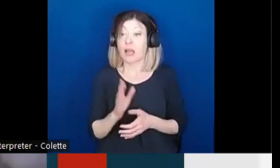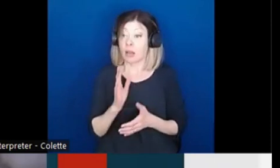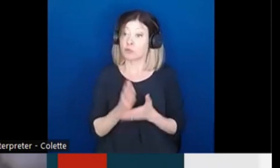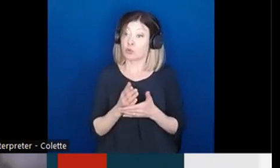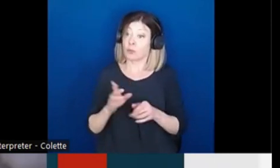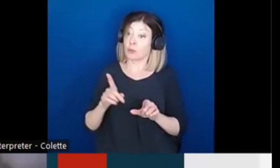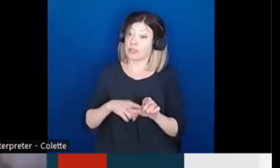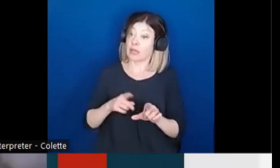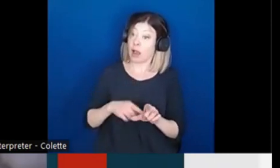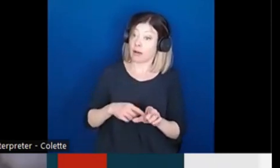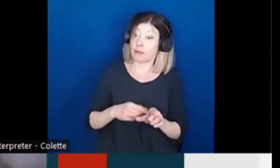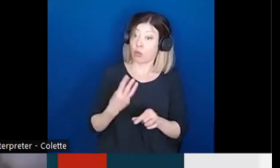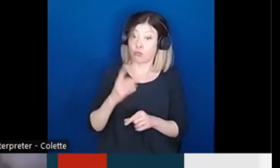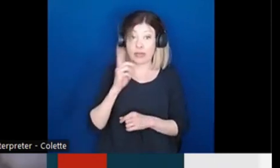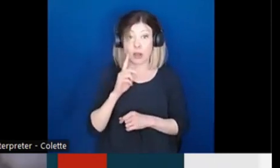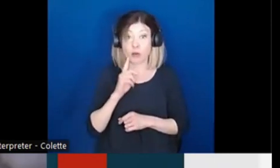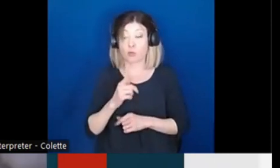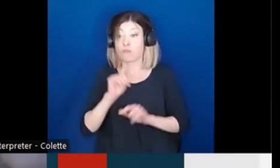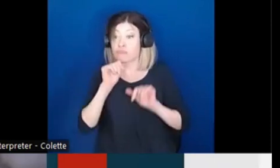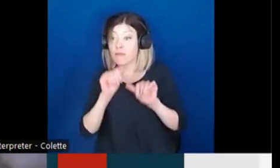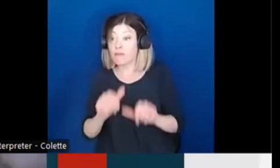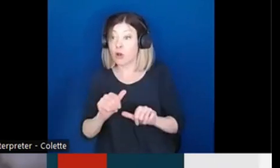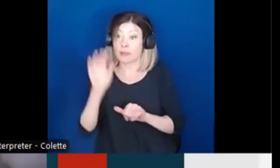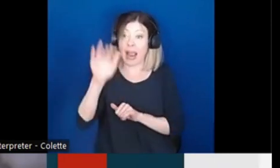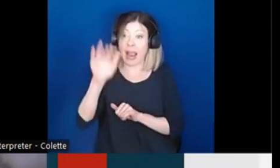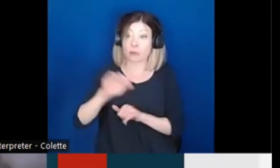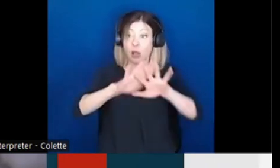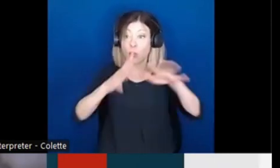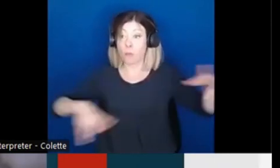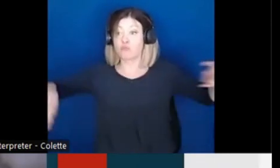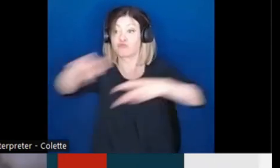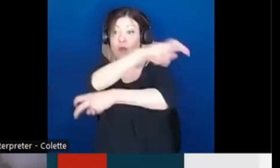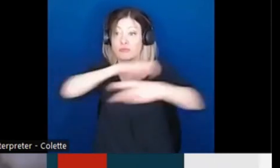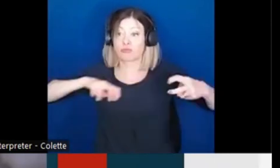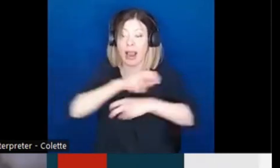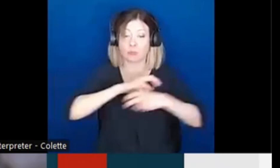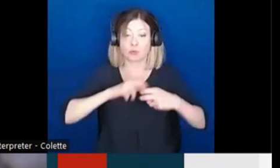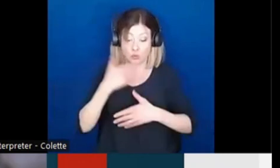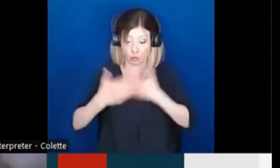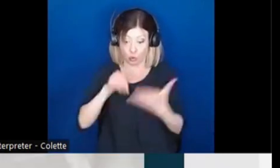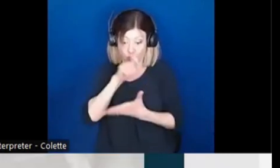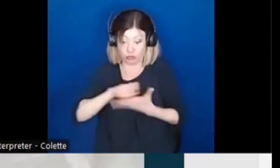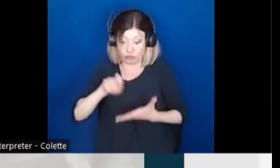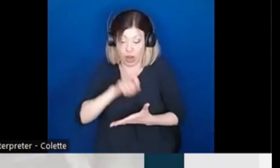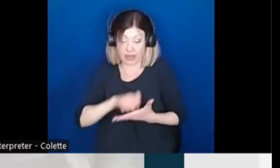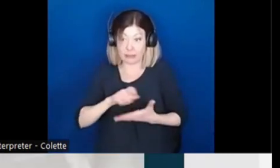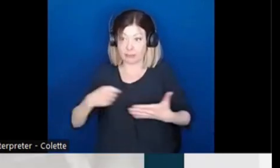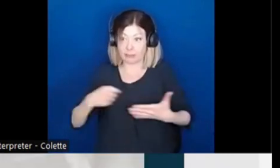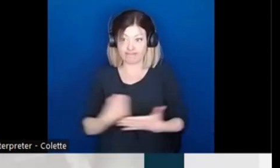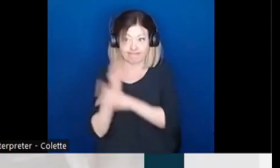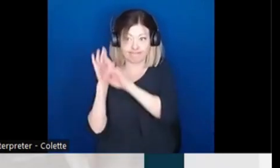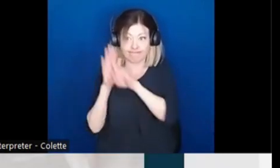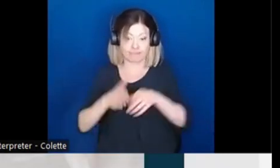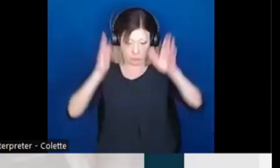around on the moors or writing the stories. But as girls, that's what they had to do. This is Patrick's